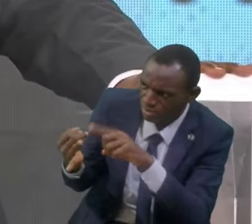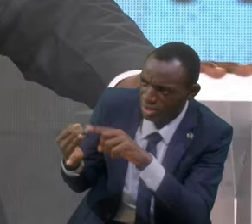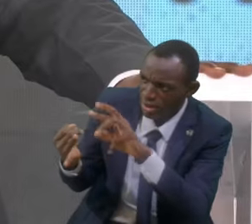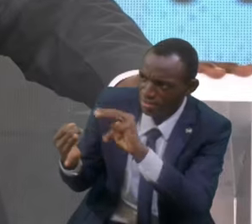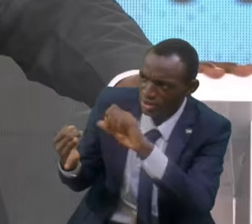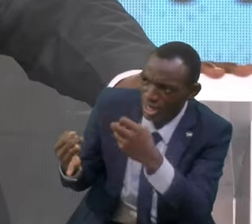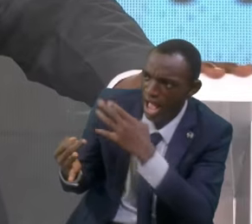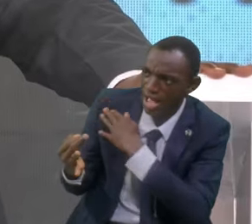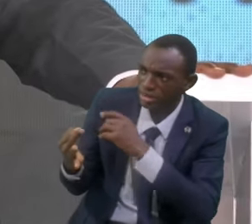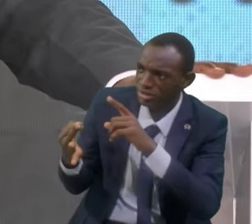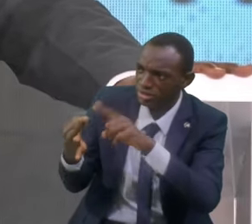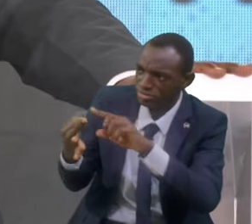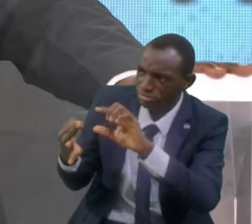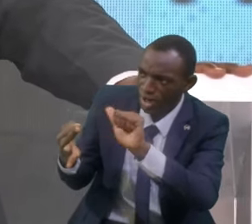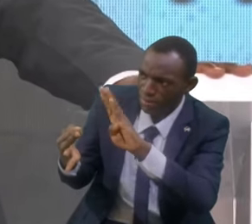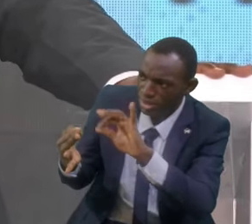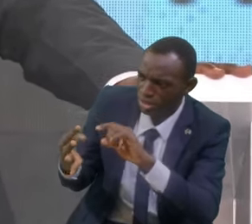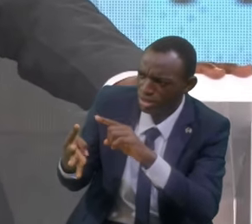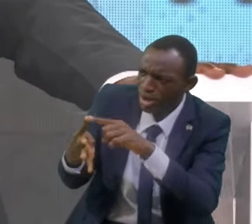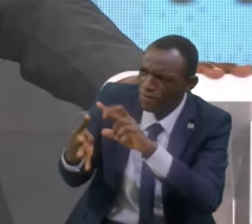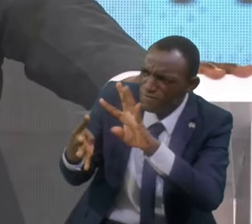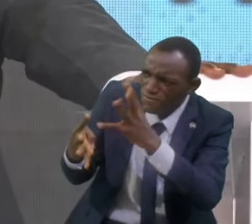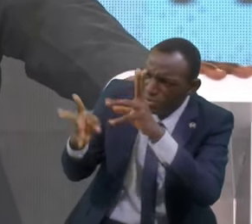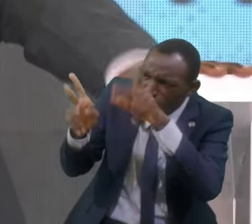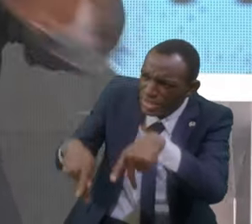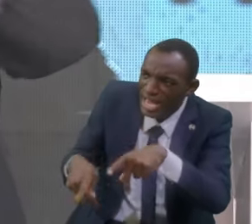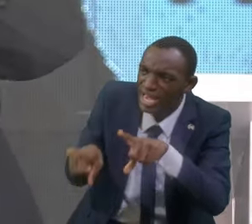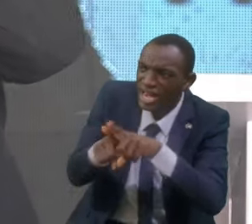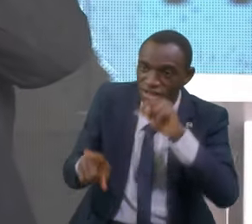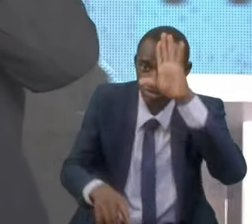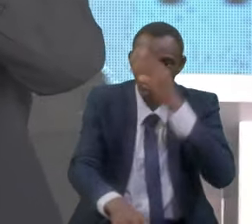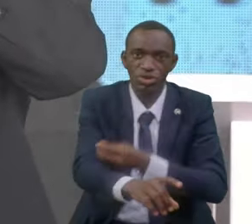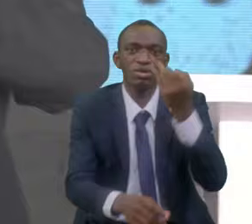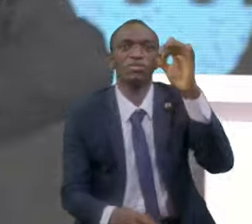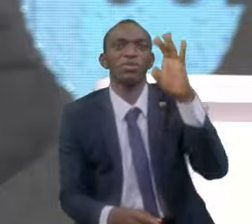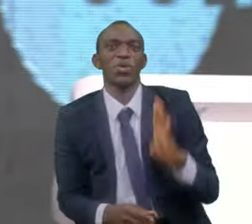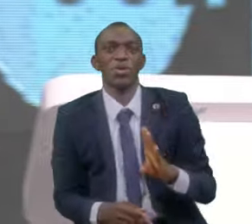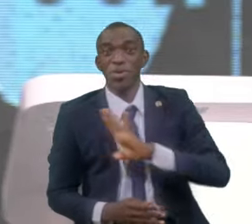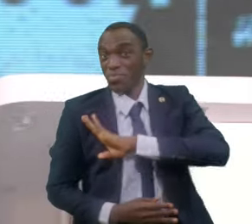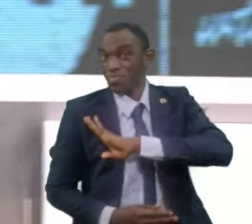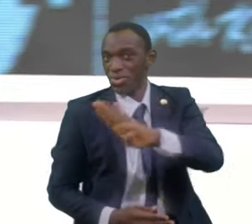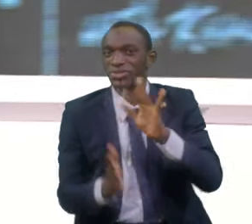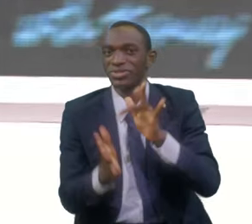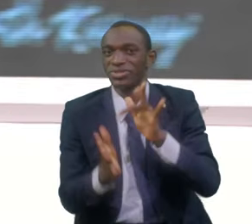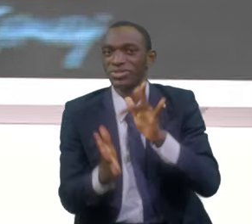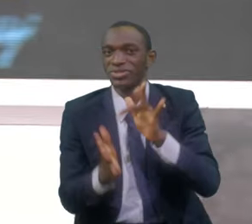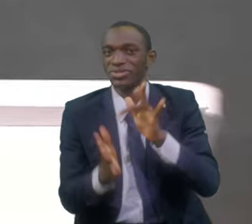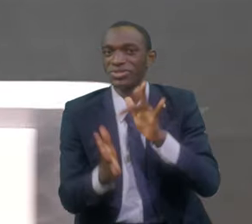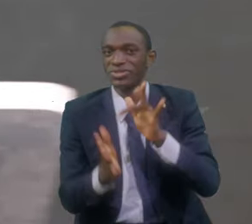fourth one is like unto the Son of God. Bold sage, he will not forsake